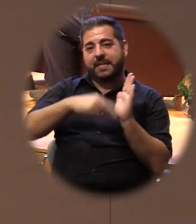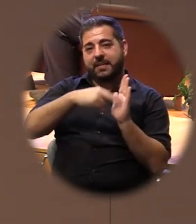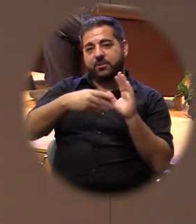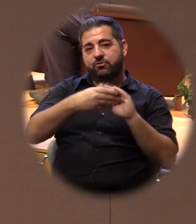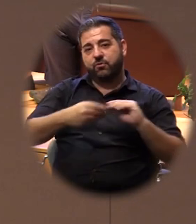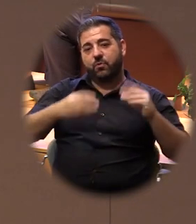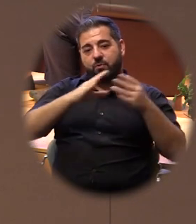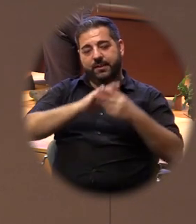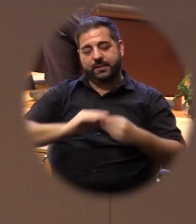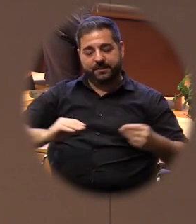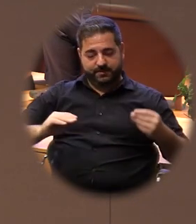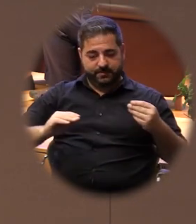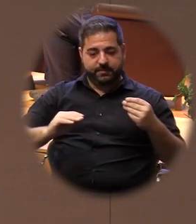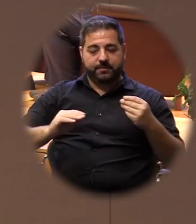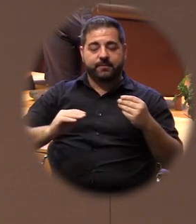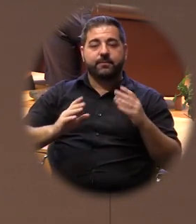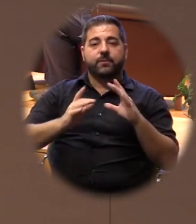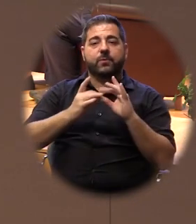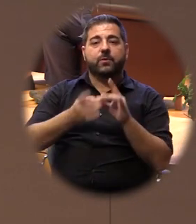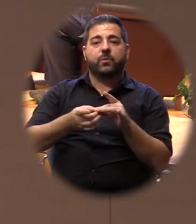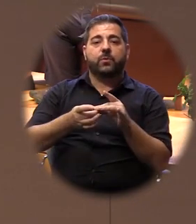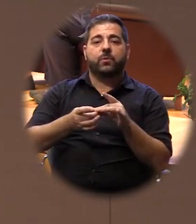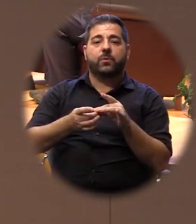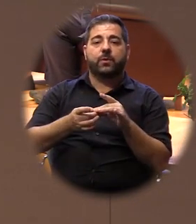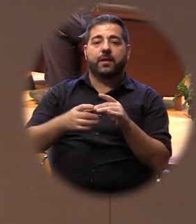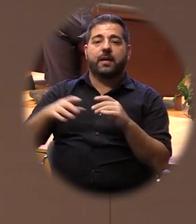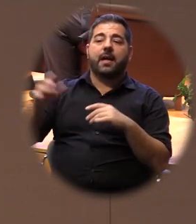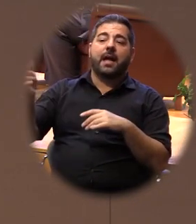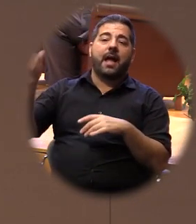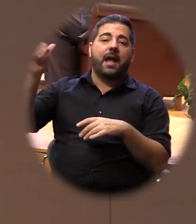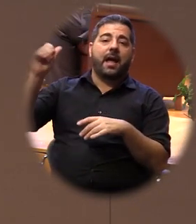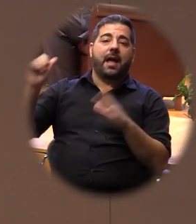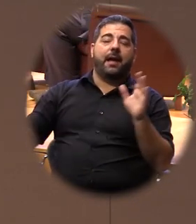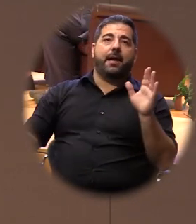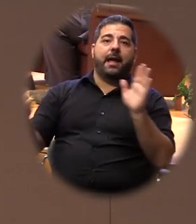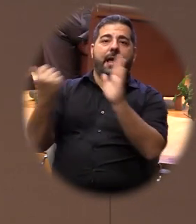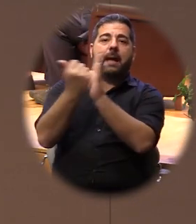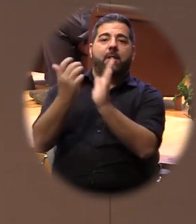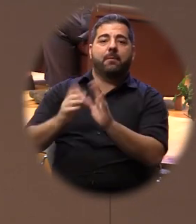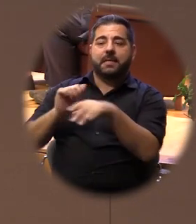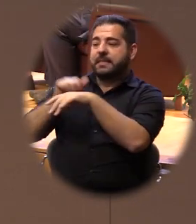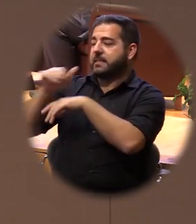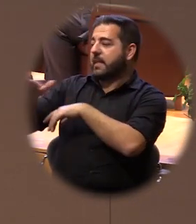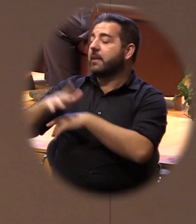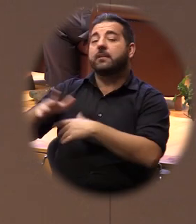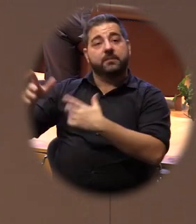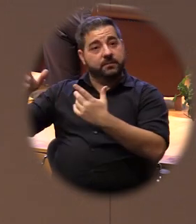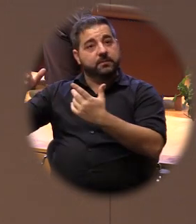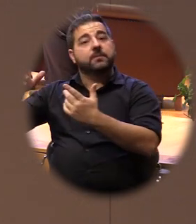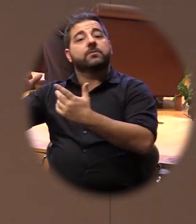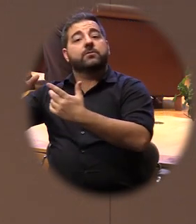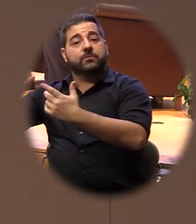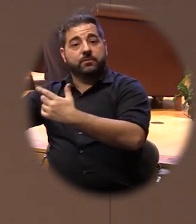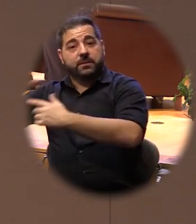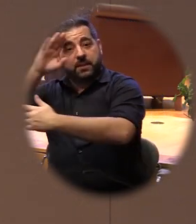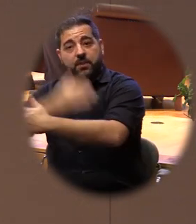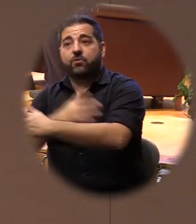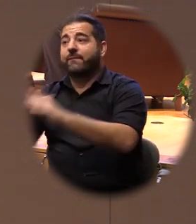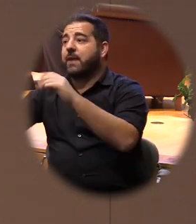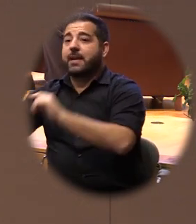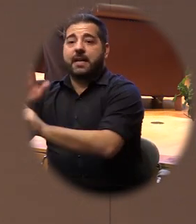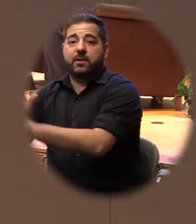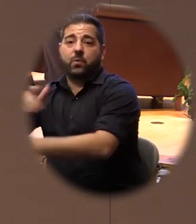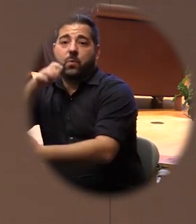story of Abraham having sent his servant to find a wife for his son Isaac from among his people and